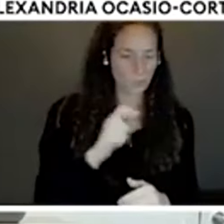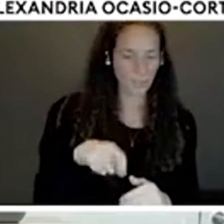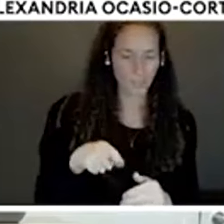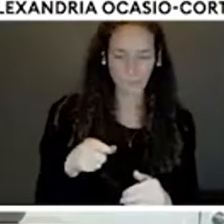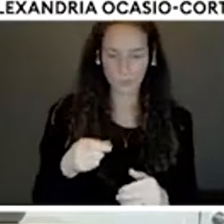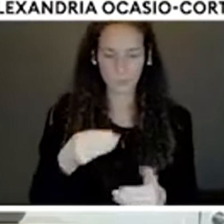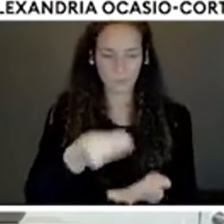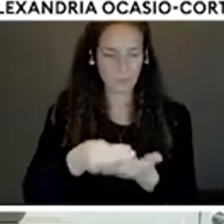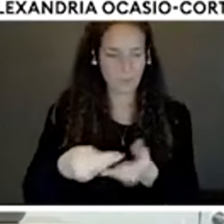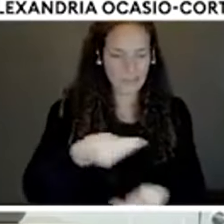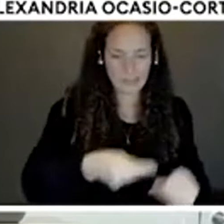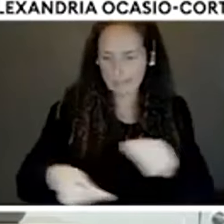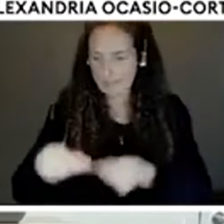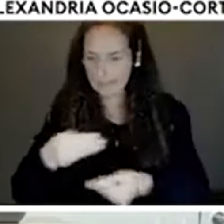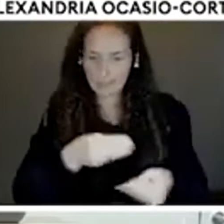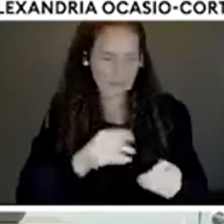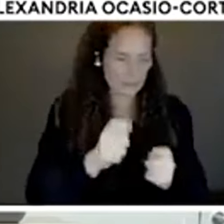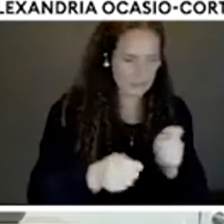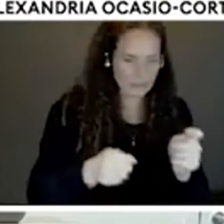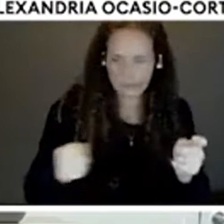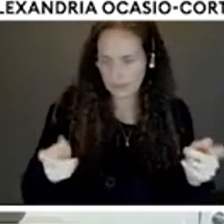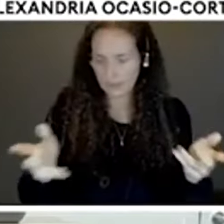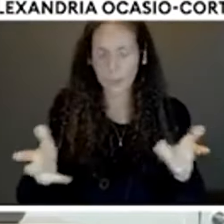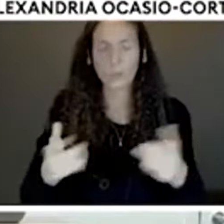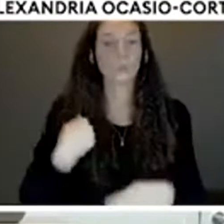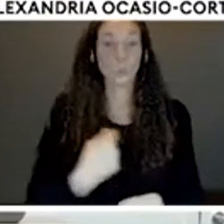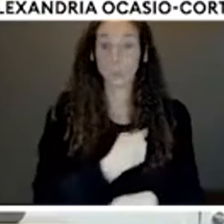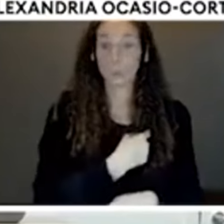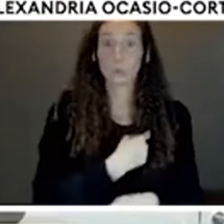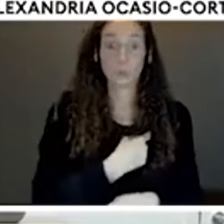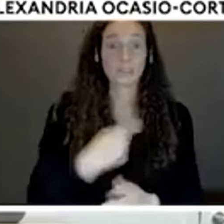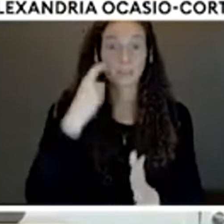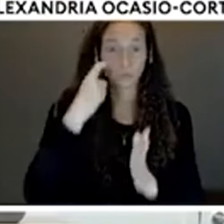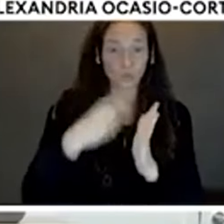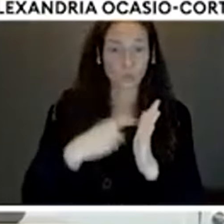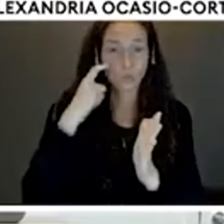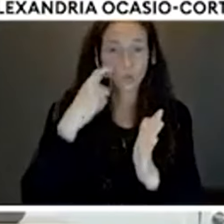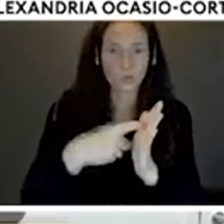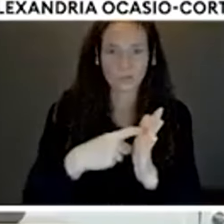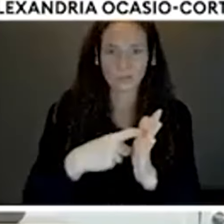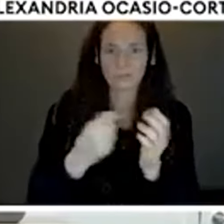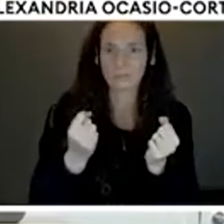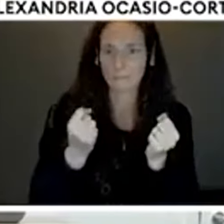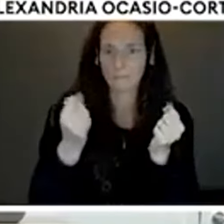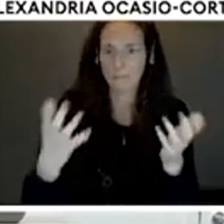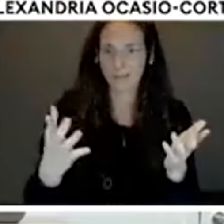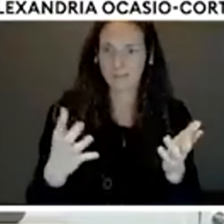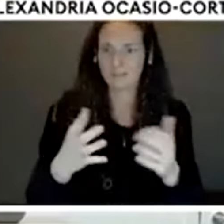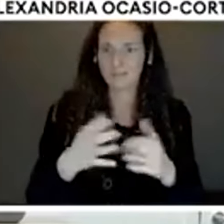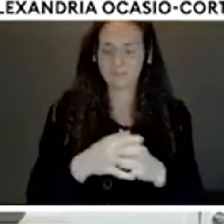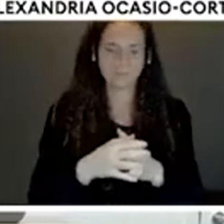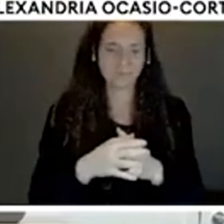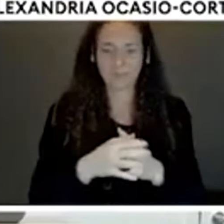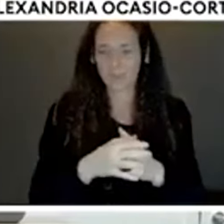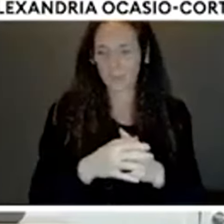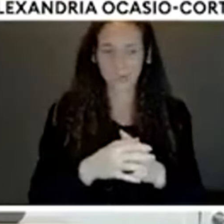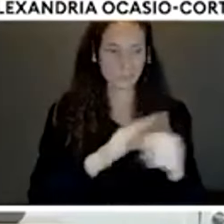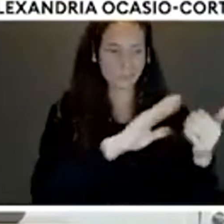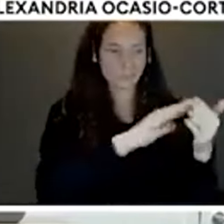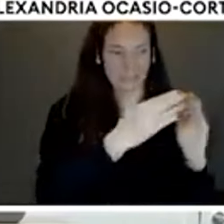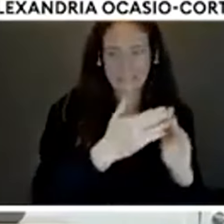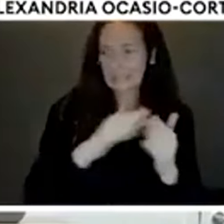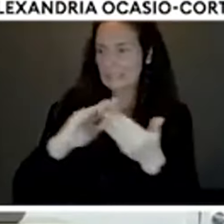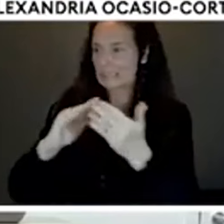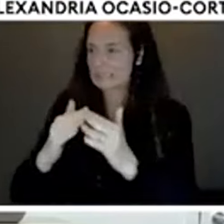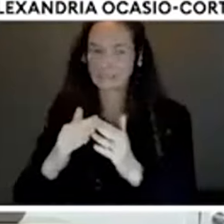lot of municipalities, especially, we started seeing this in Texas, but frankly, we started to see it across the country, where people